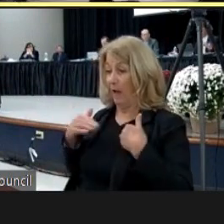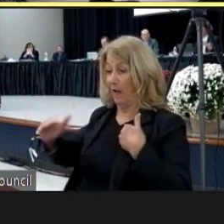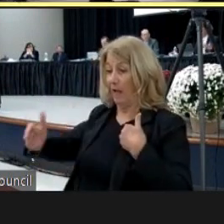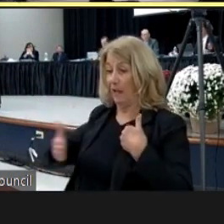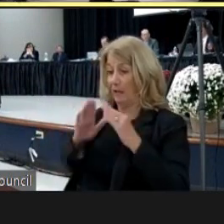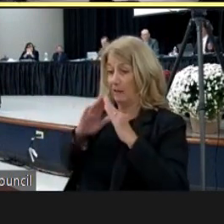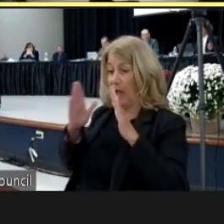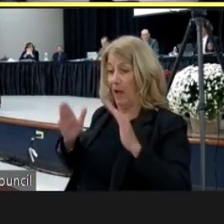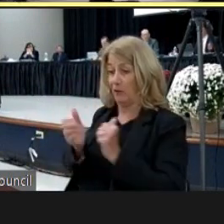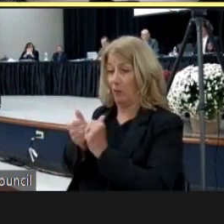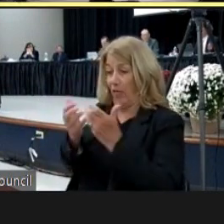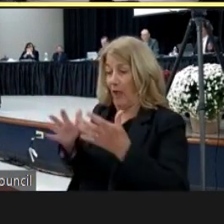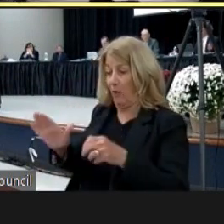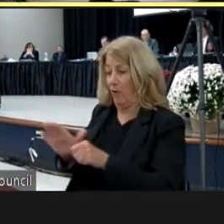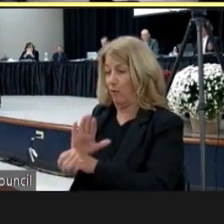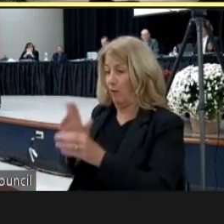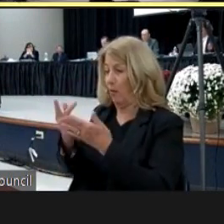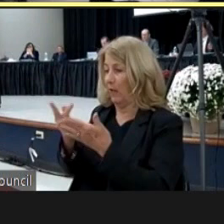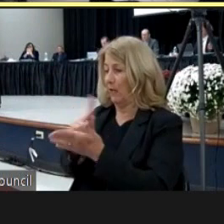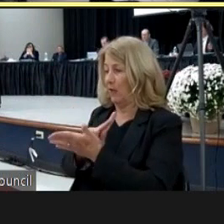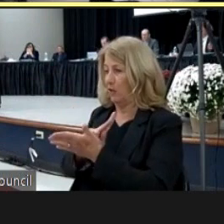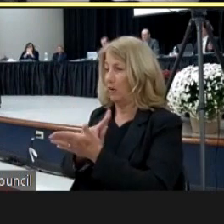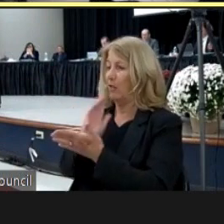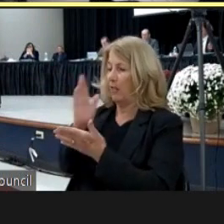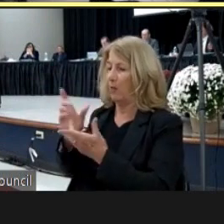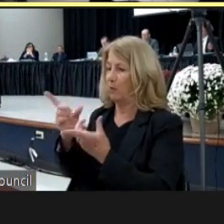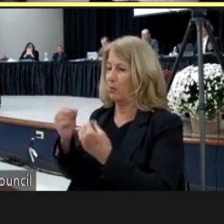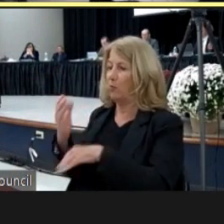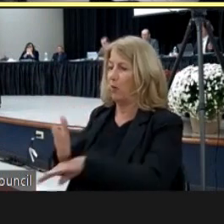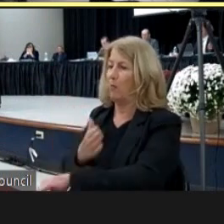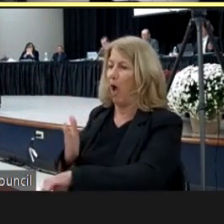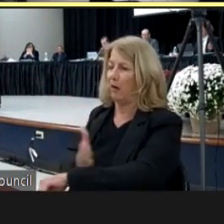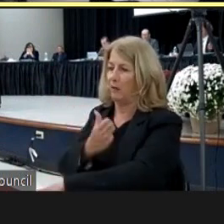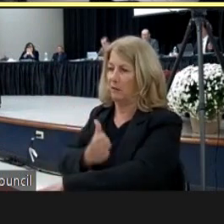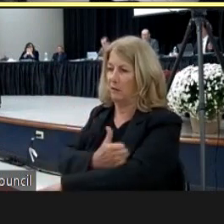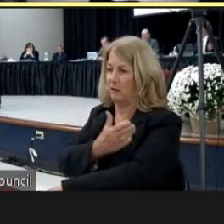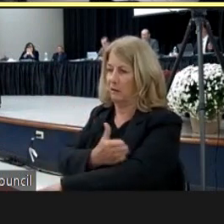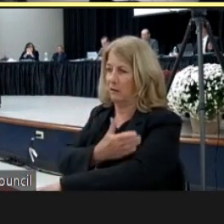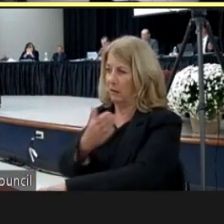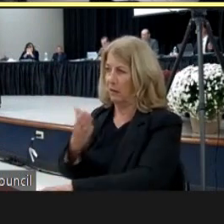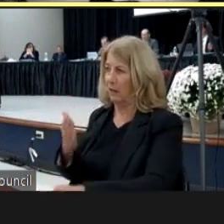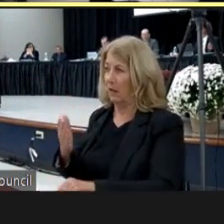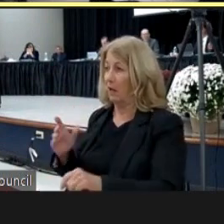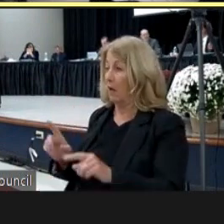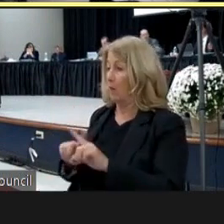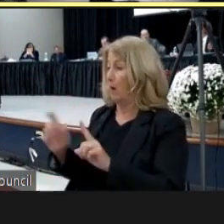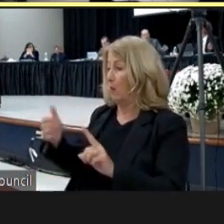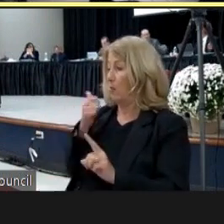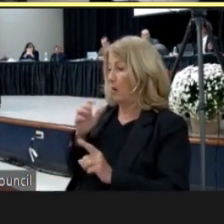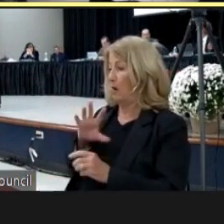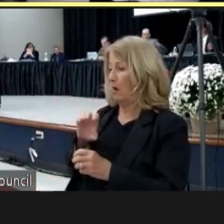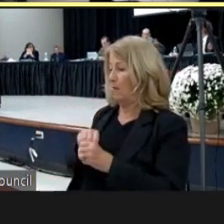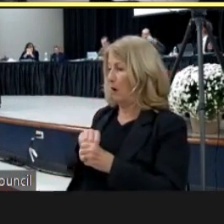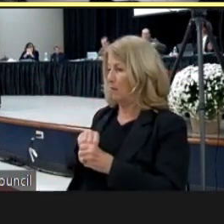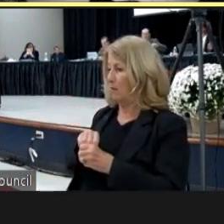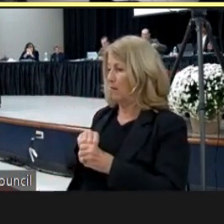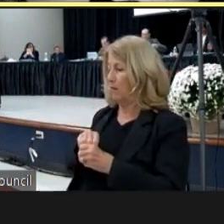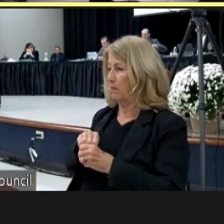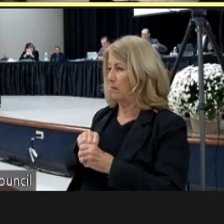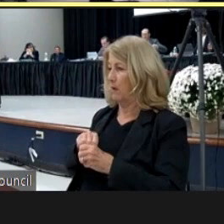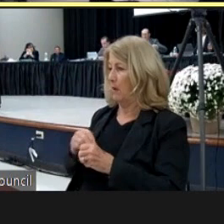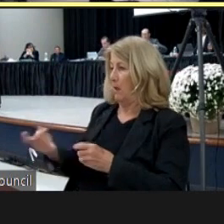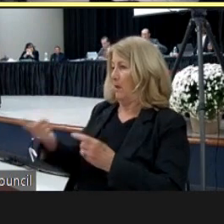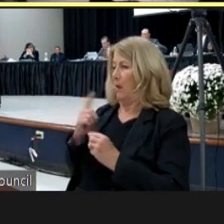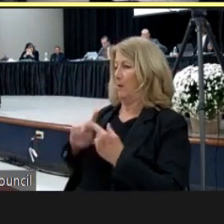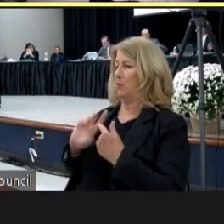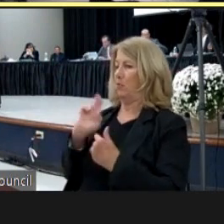a full kitchen. They would do a remodel permit. if But they it want wouldn't to. involve, I'm sorry, but it wouldn't involve coming to us for a